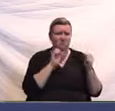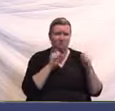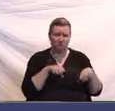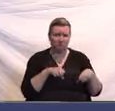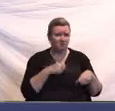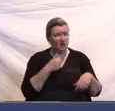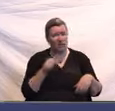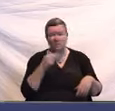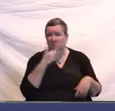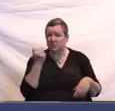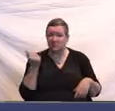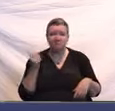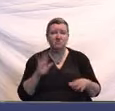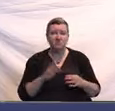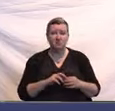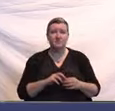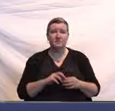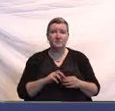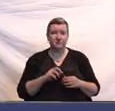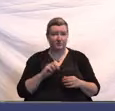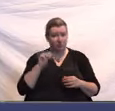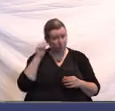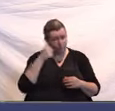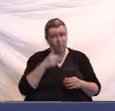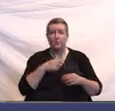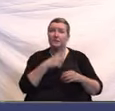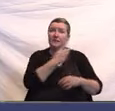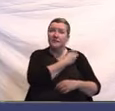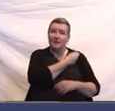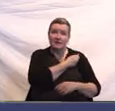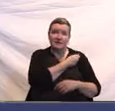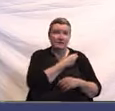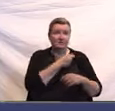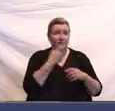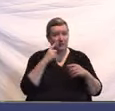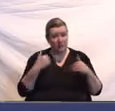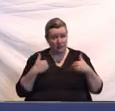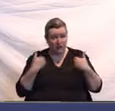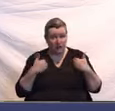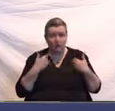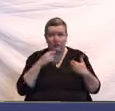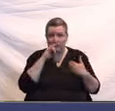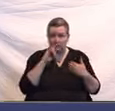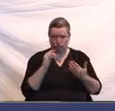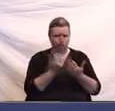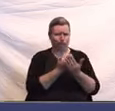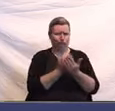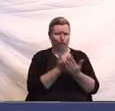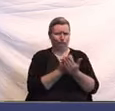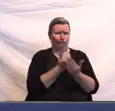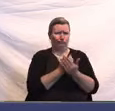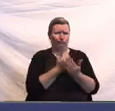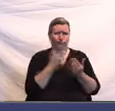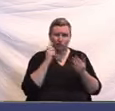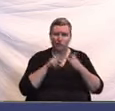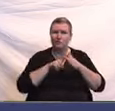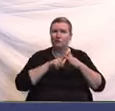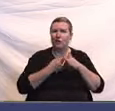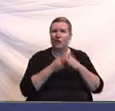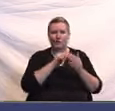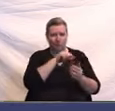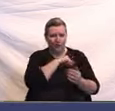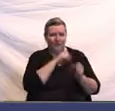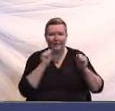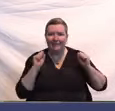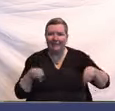Remember, getting vaccinated, particularly among the younger kids, is a newer reality in terms of their eligibility. So I would just